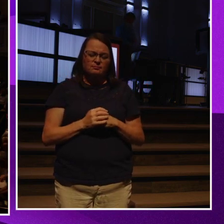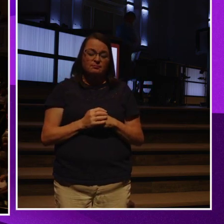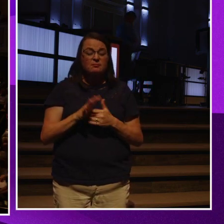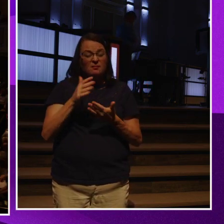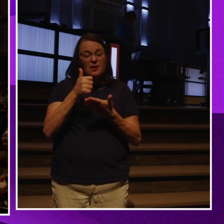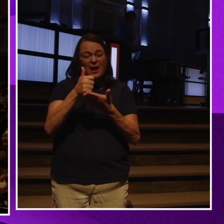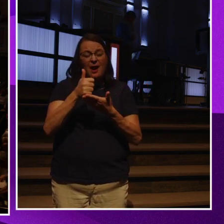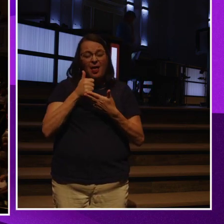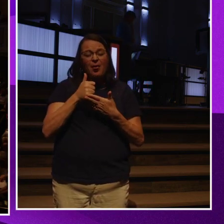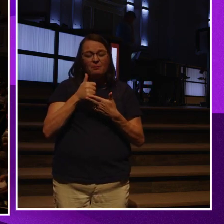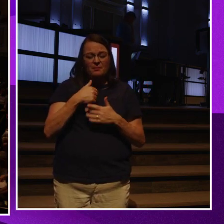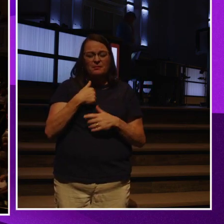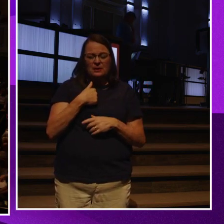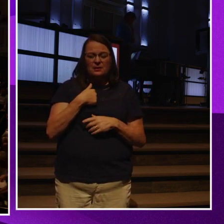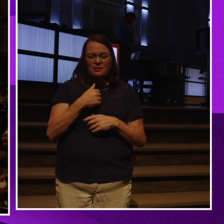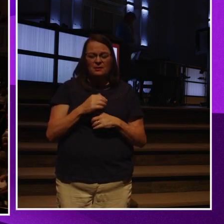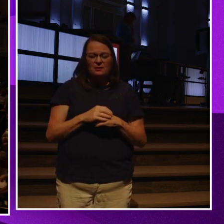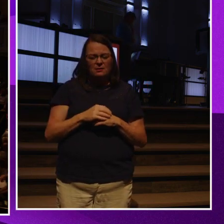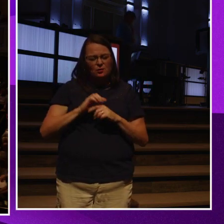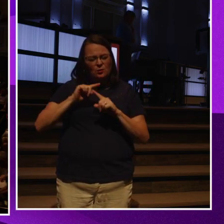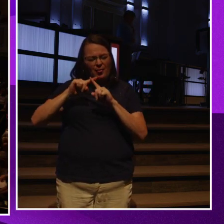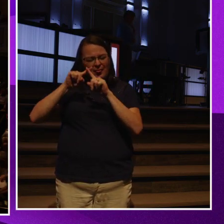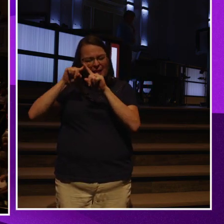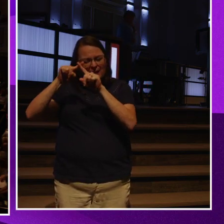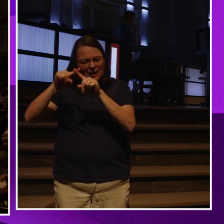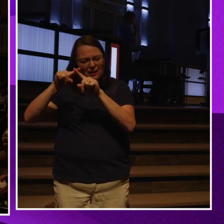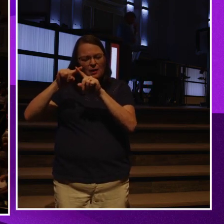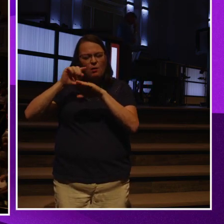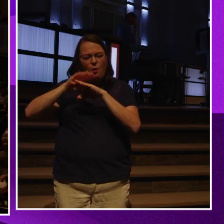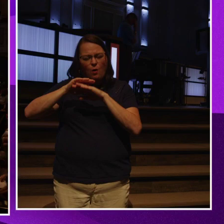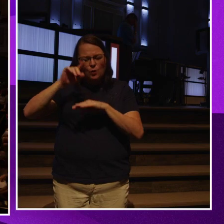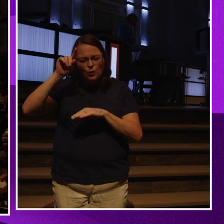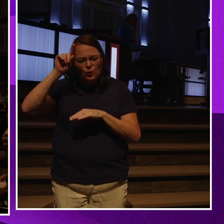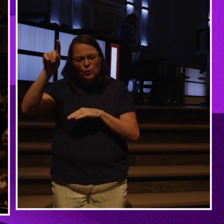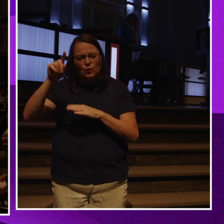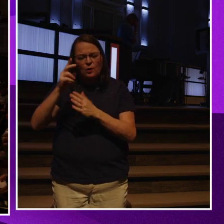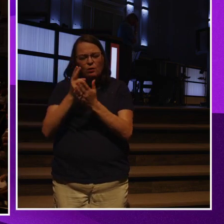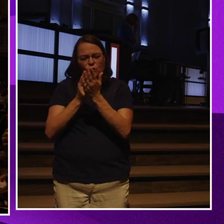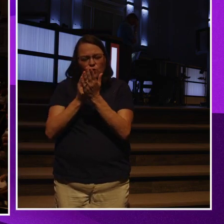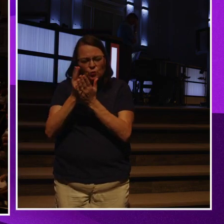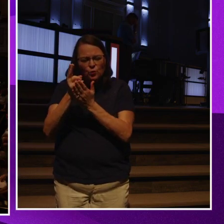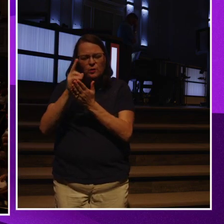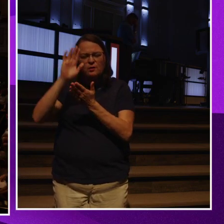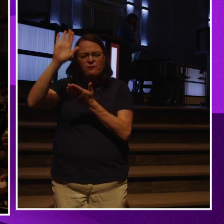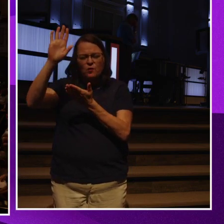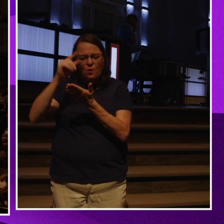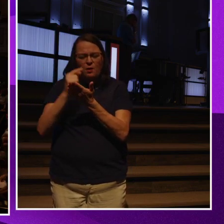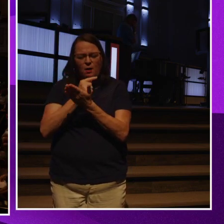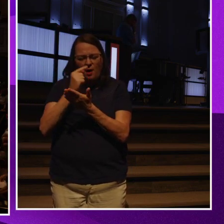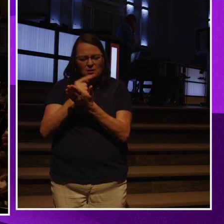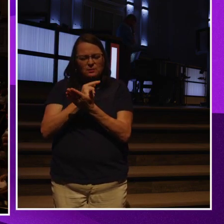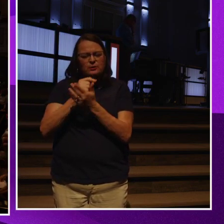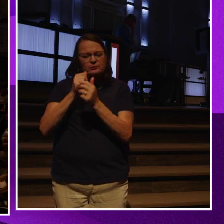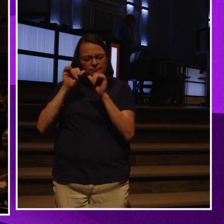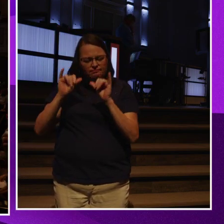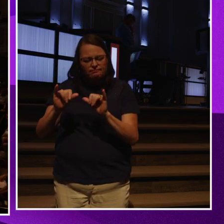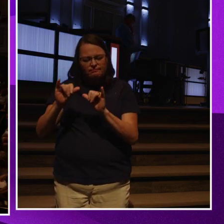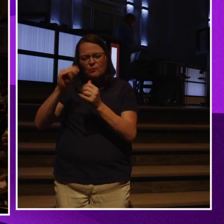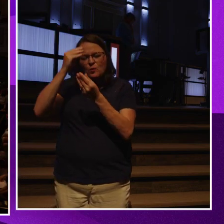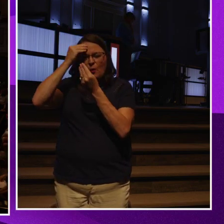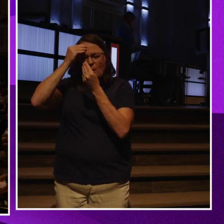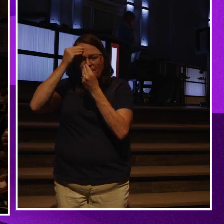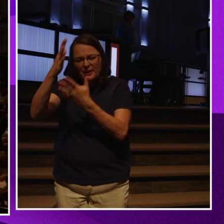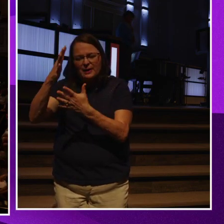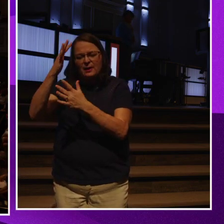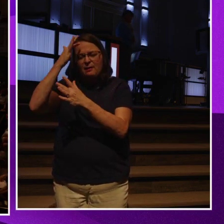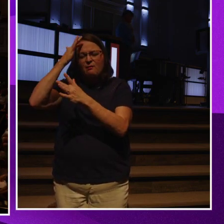Help me to lean on you and the truth of your gospel, to be obedient and faithful in every area.